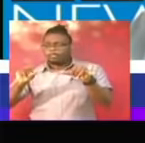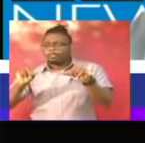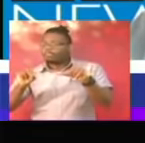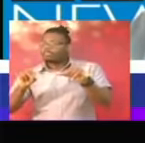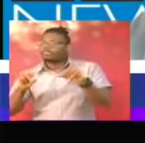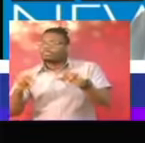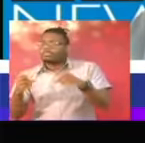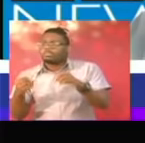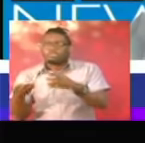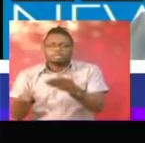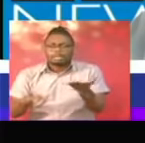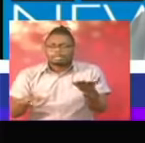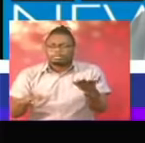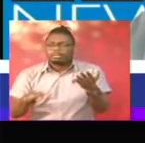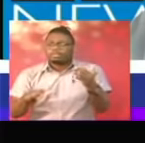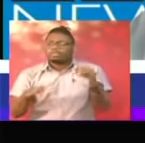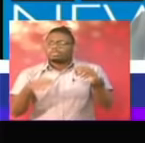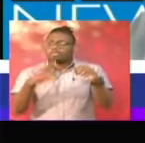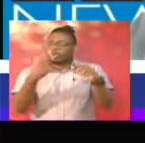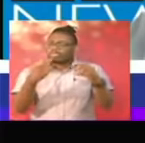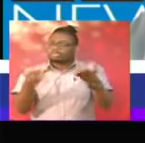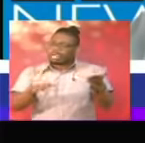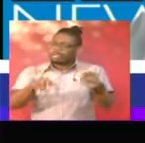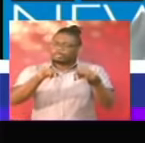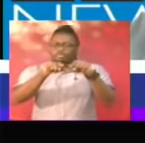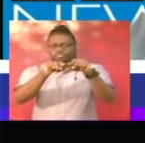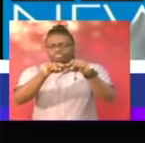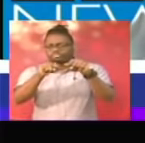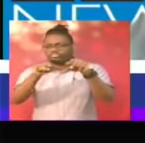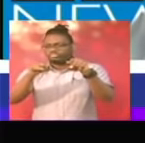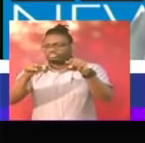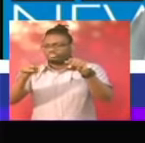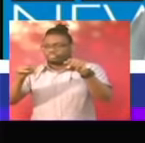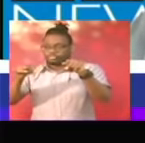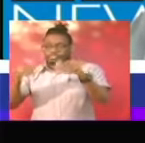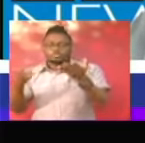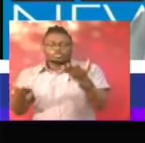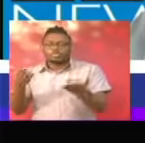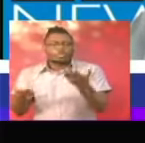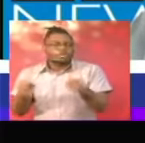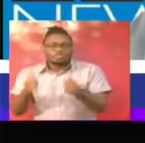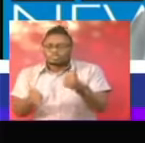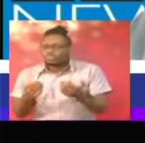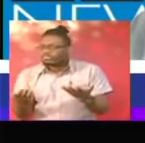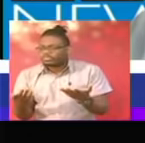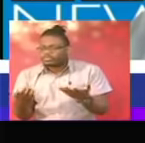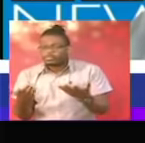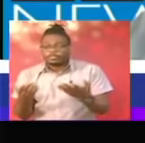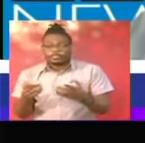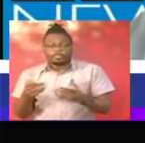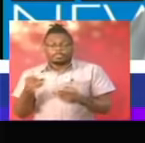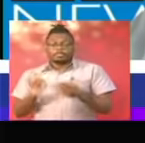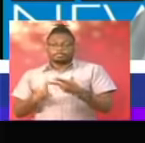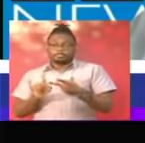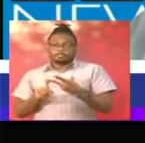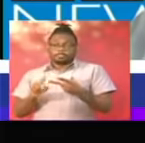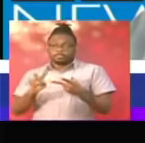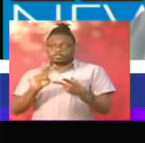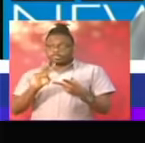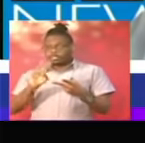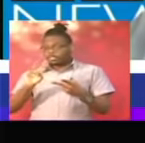plateauing, or are they decreasing or increasing? Can you give us an idea of that? And my second issue, just some people have